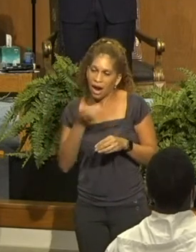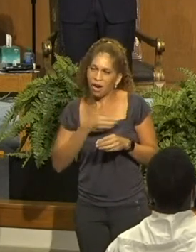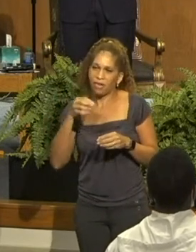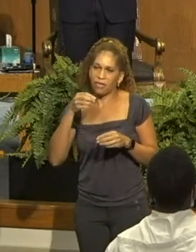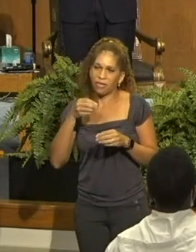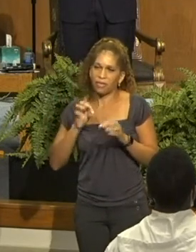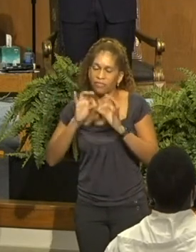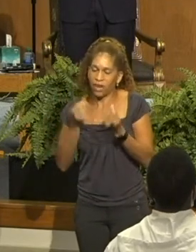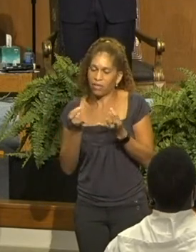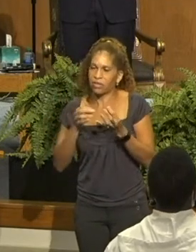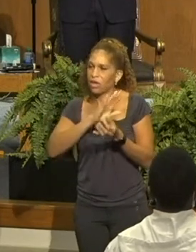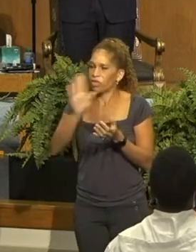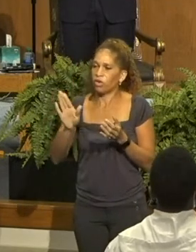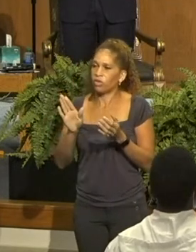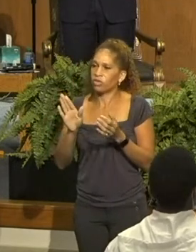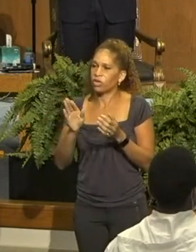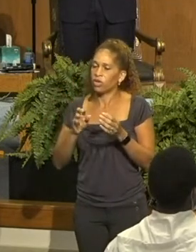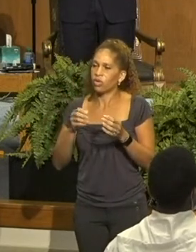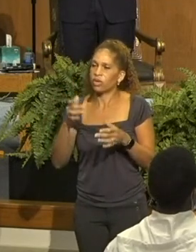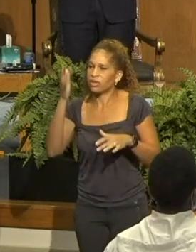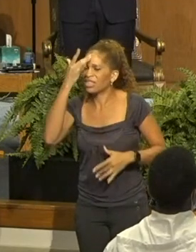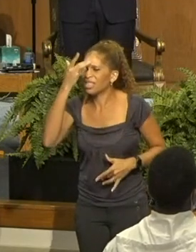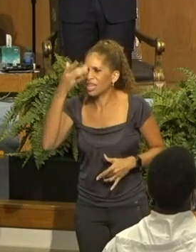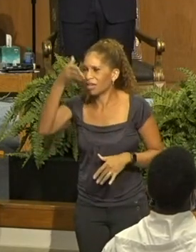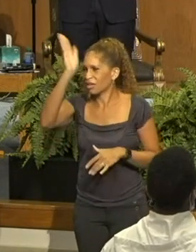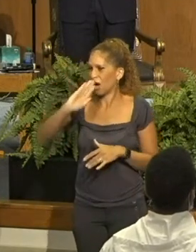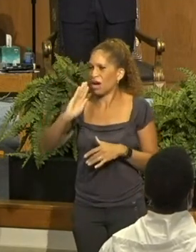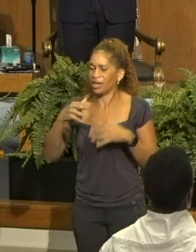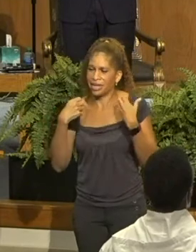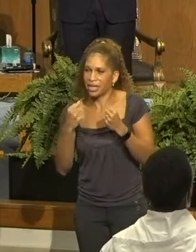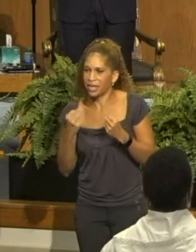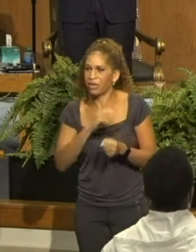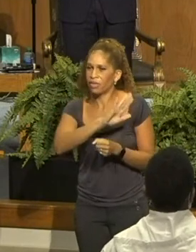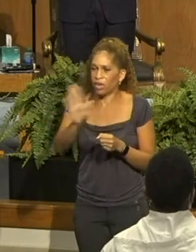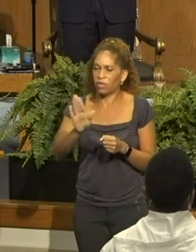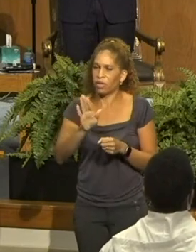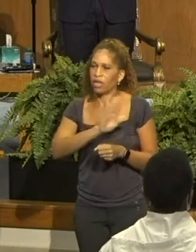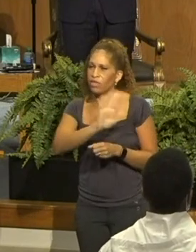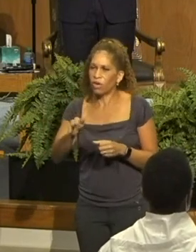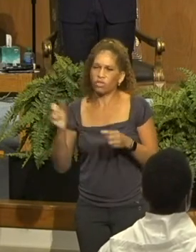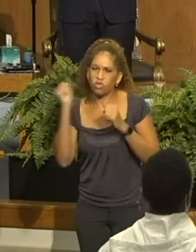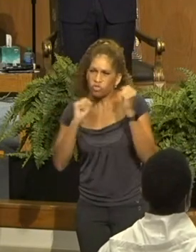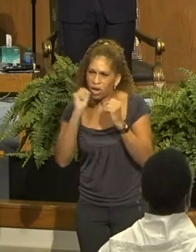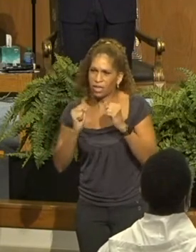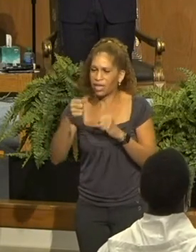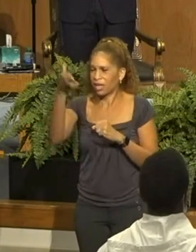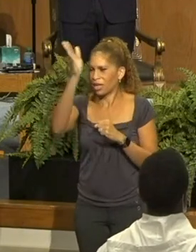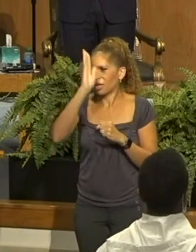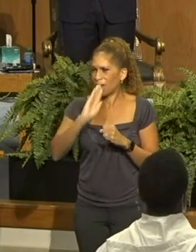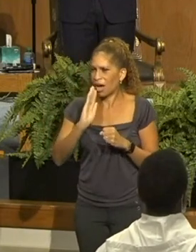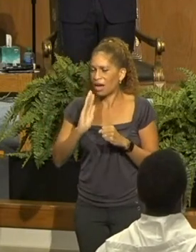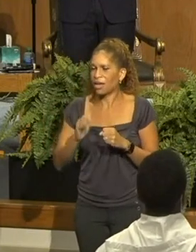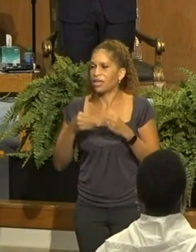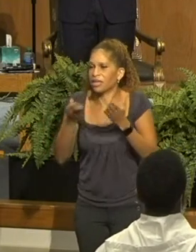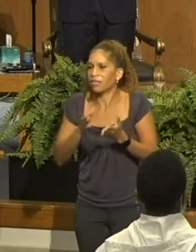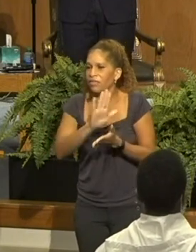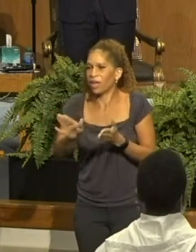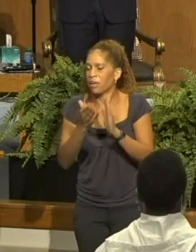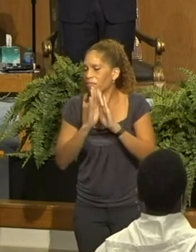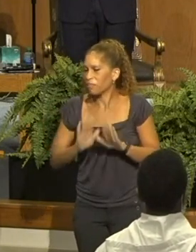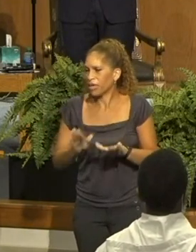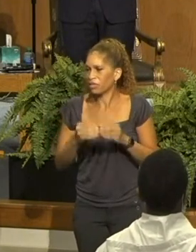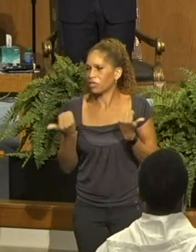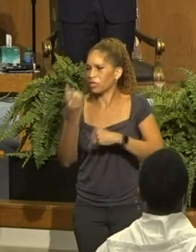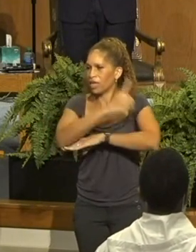who are sick, oh God, I pray that you will reach out a hand of healing. And those who are struggling, oh God, grant them peace today in the name